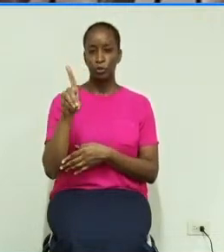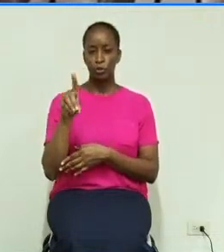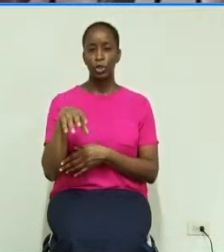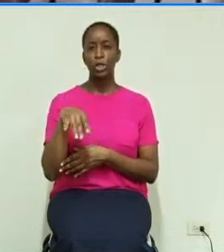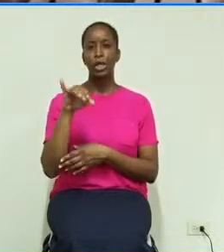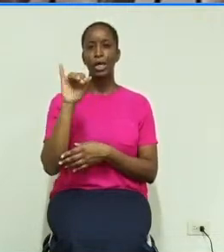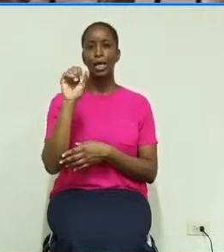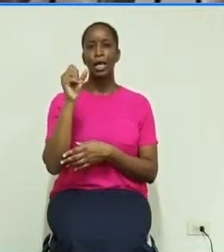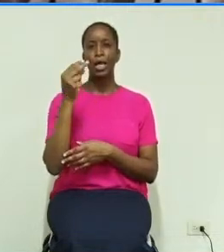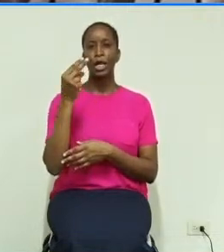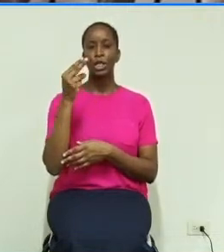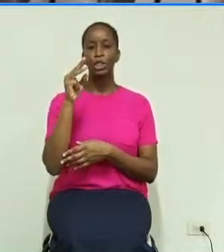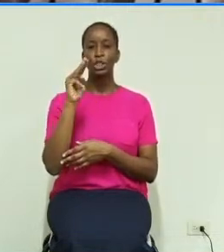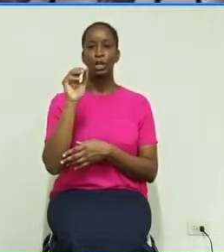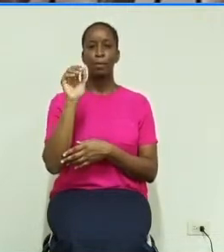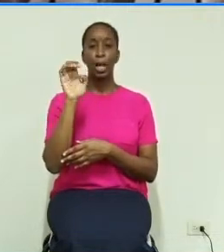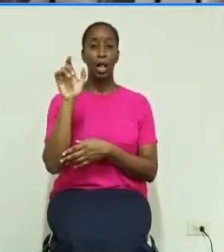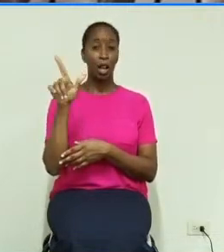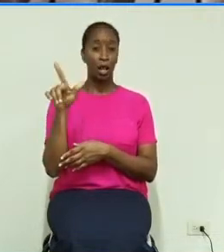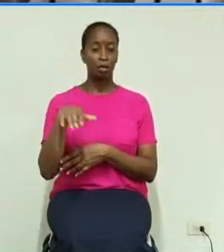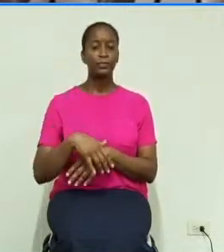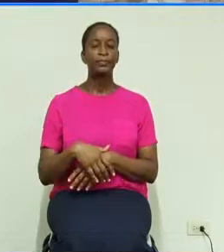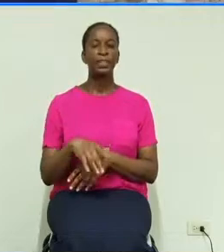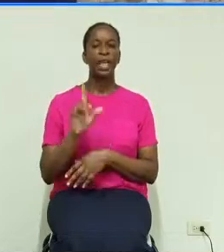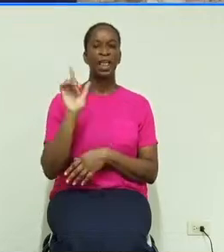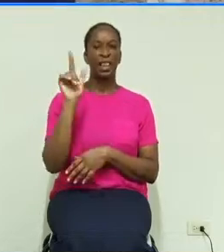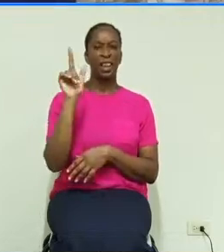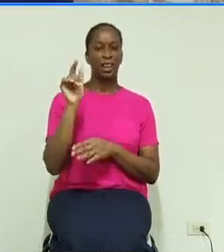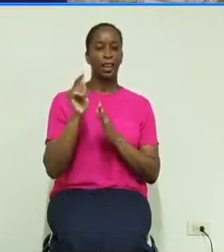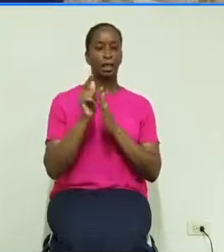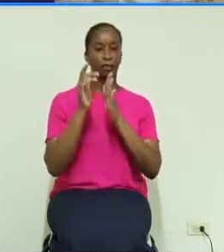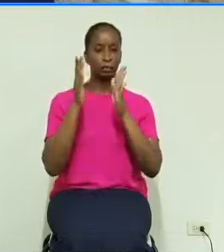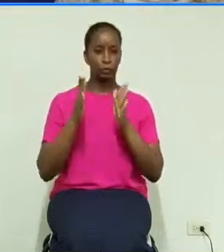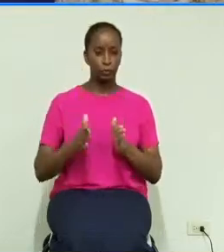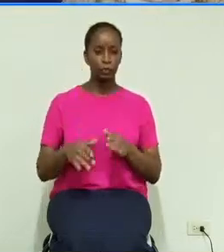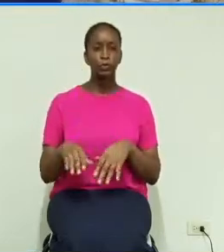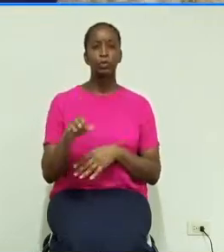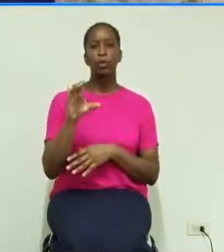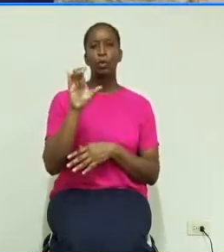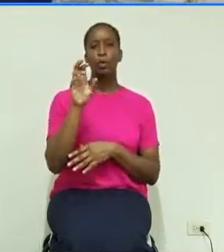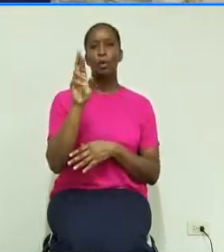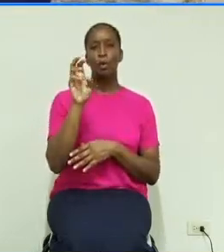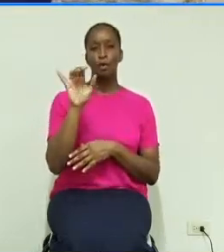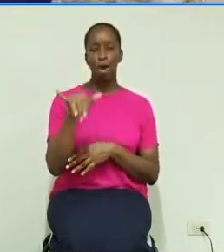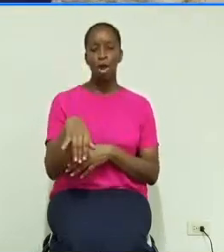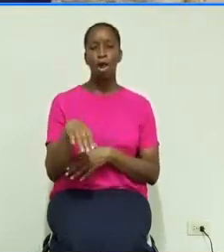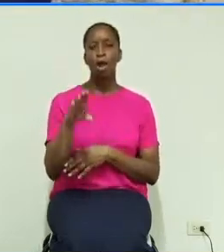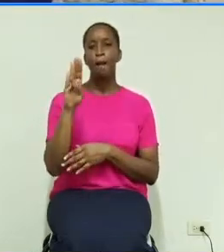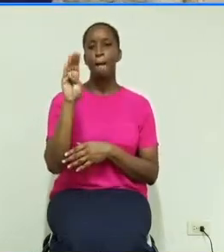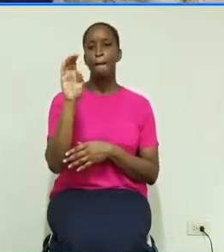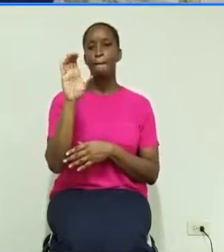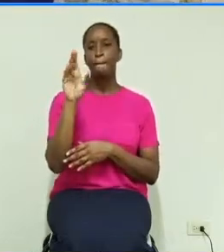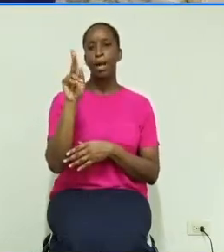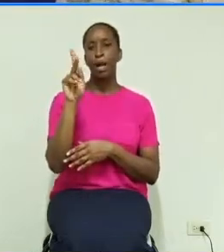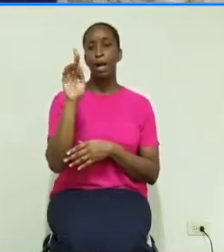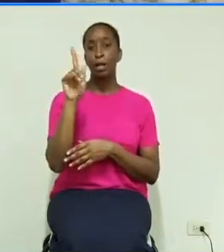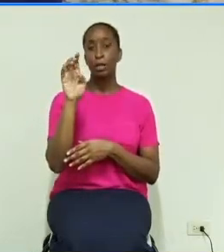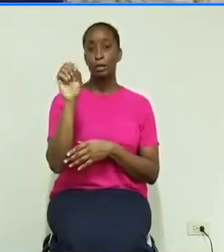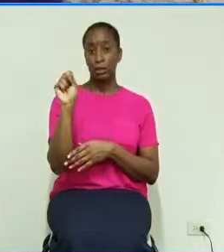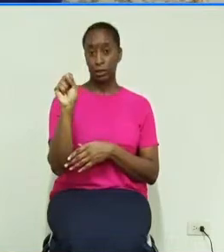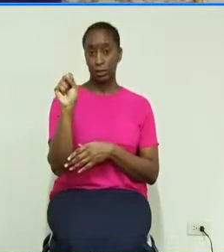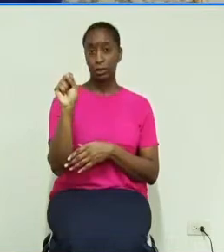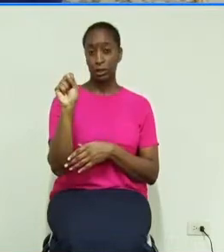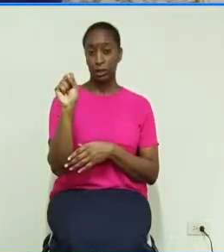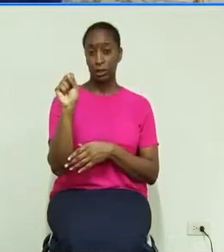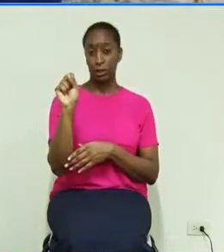Coming later is an attorney at law, Mr. Corey Beckles, and this is the team that has been working on